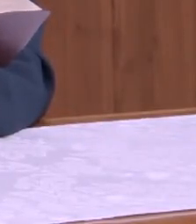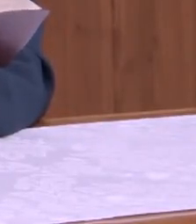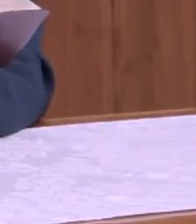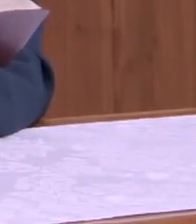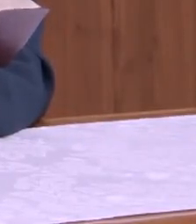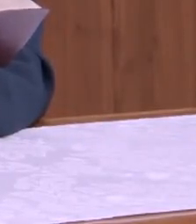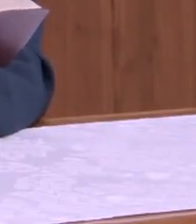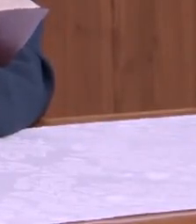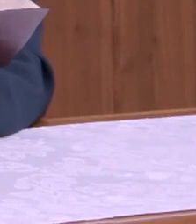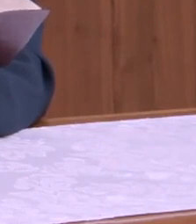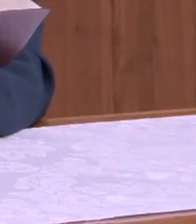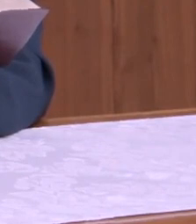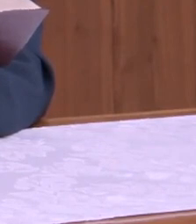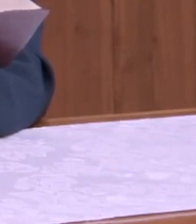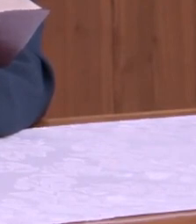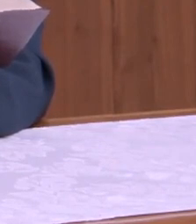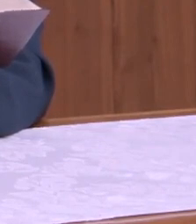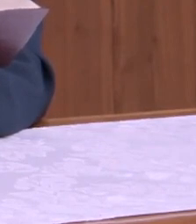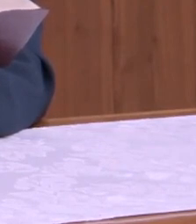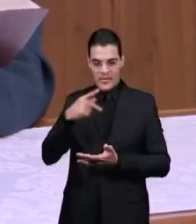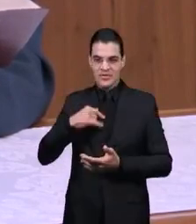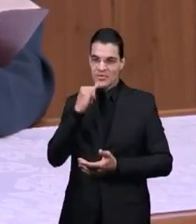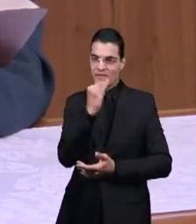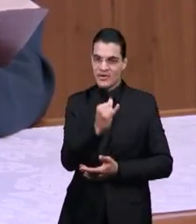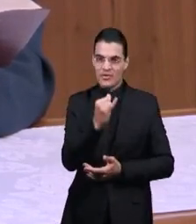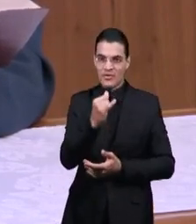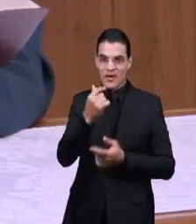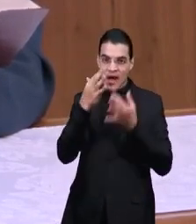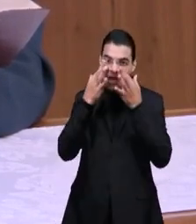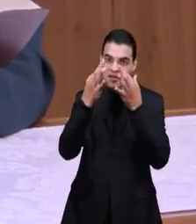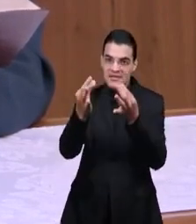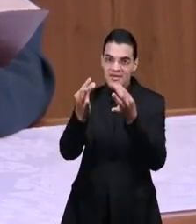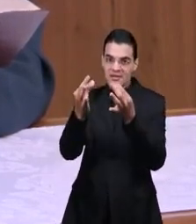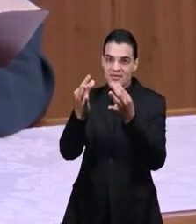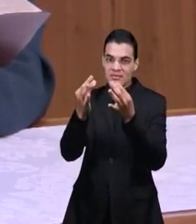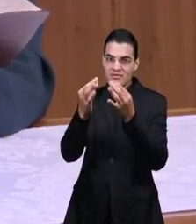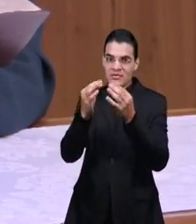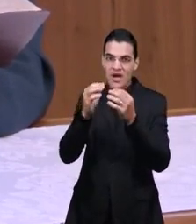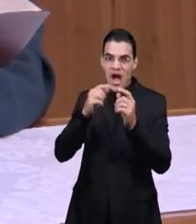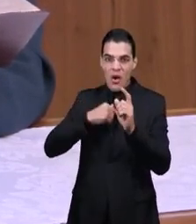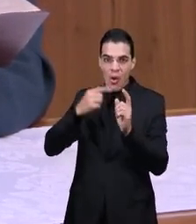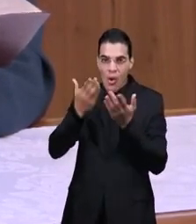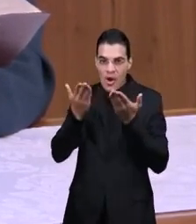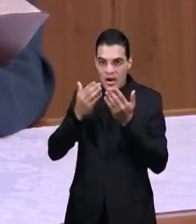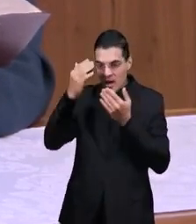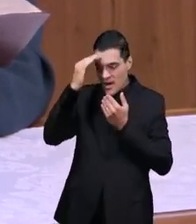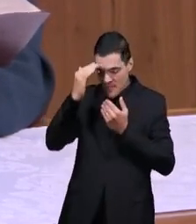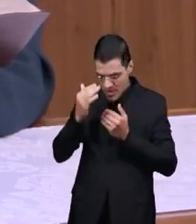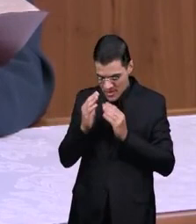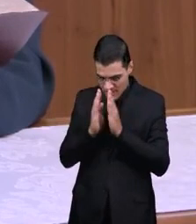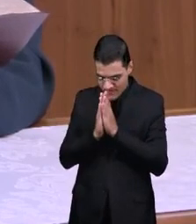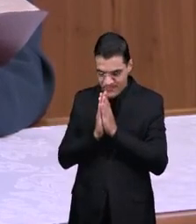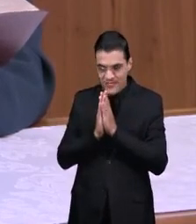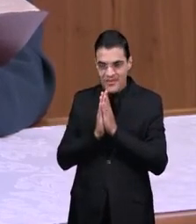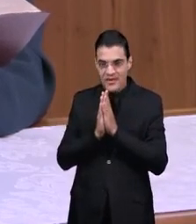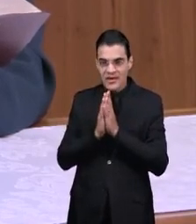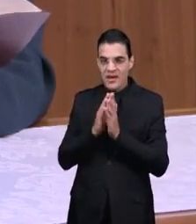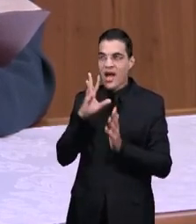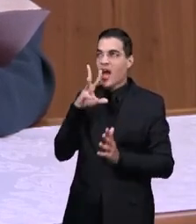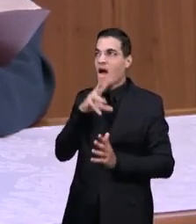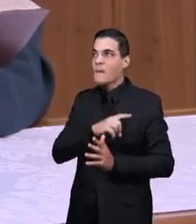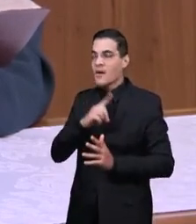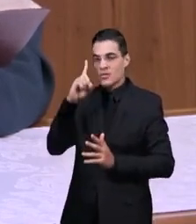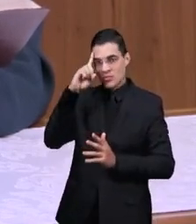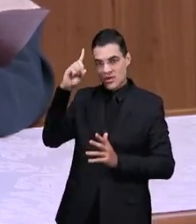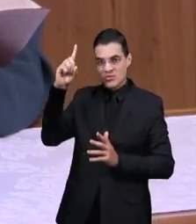Amen. We saw the question. The pastor said, attention, bow your head and say, beloved God. And they